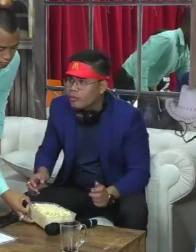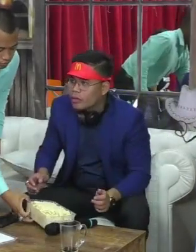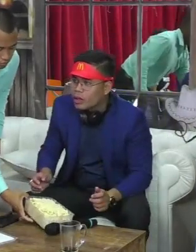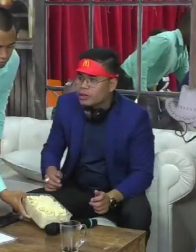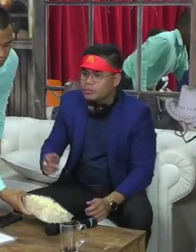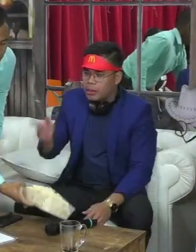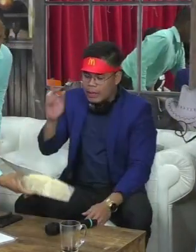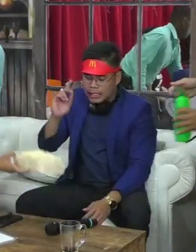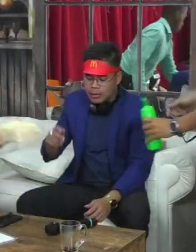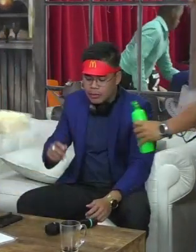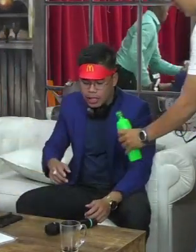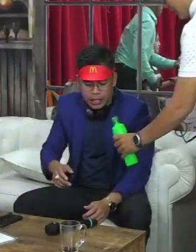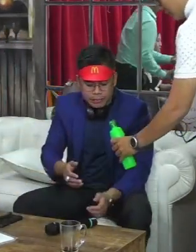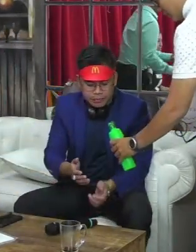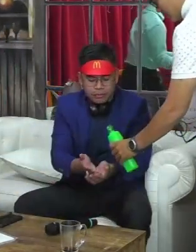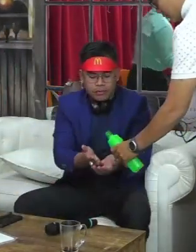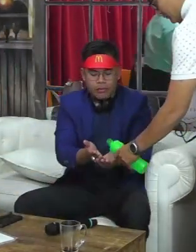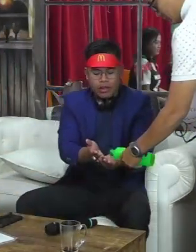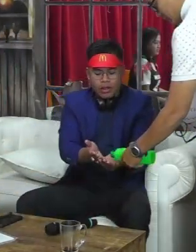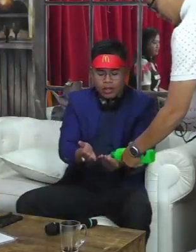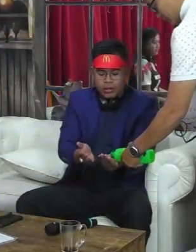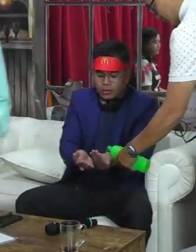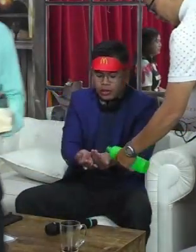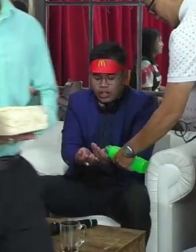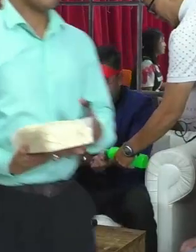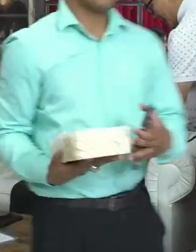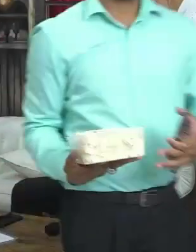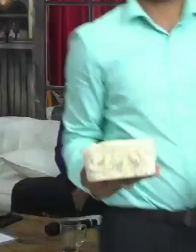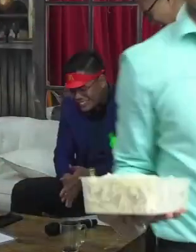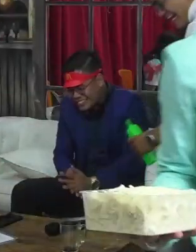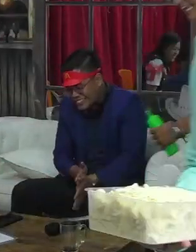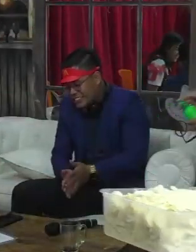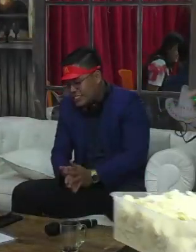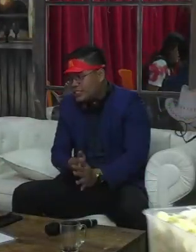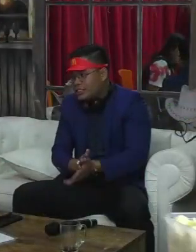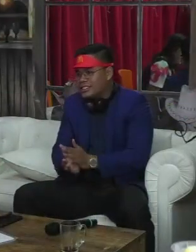babati si Mamrona. Alcohol. Bati, Mamrona.